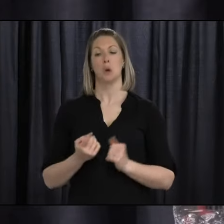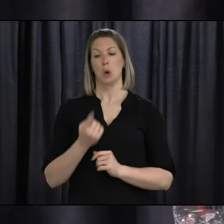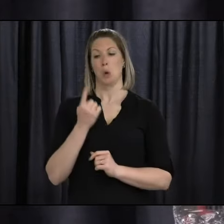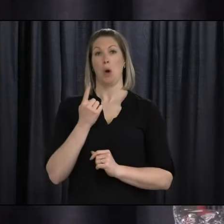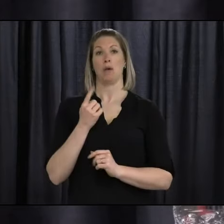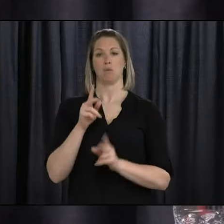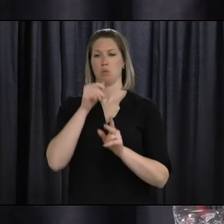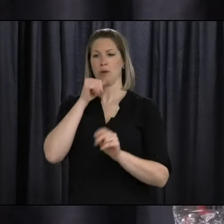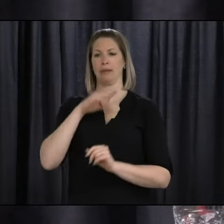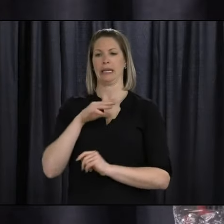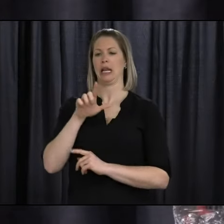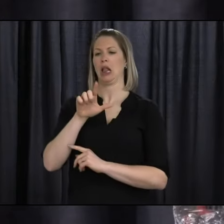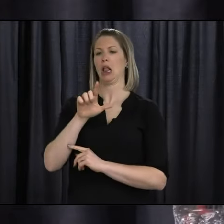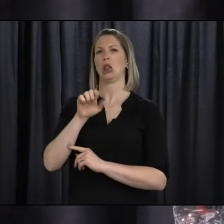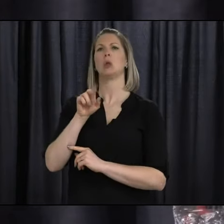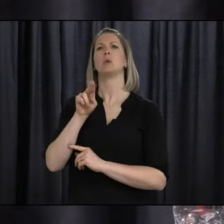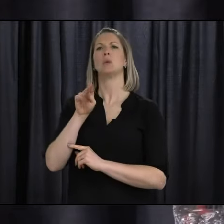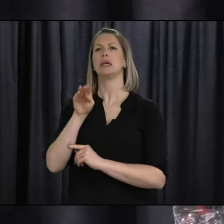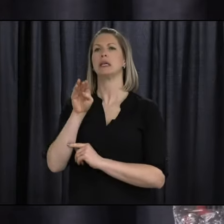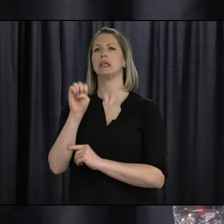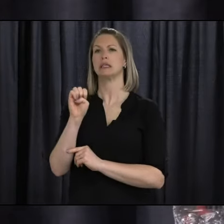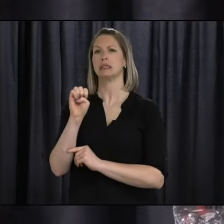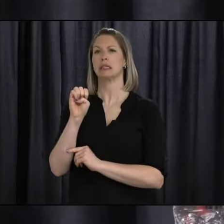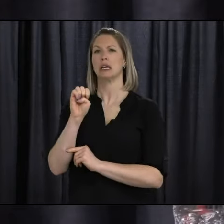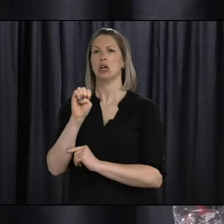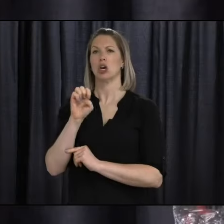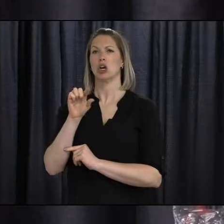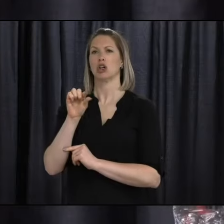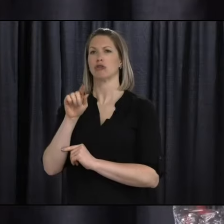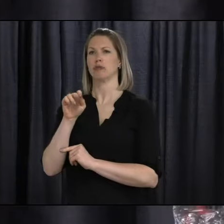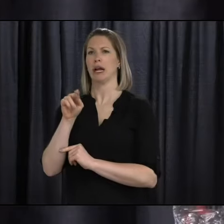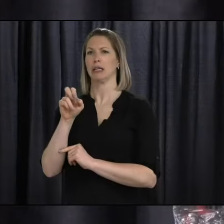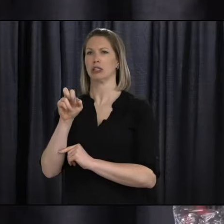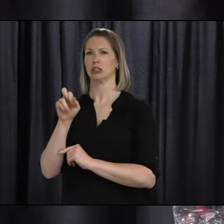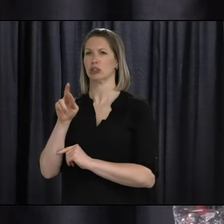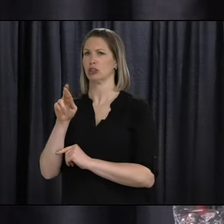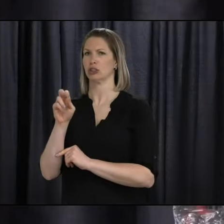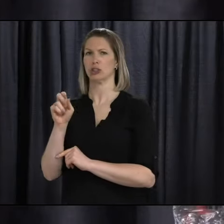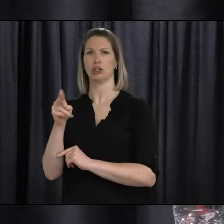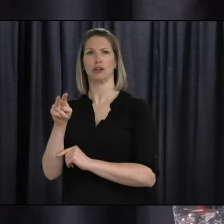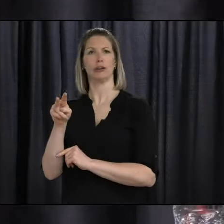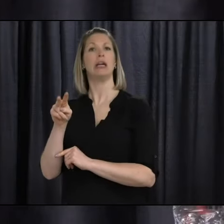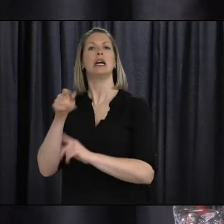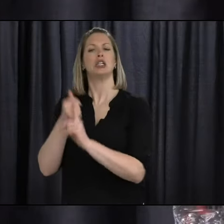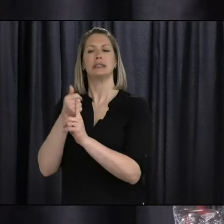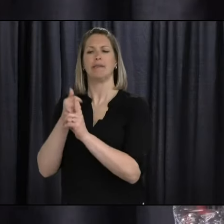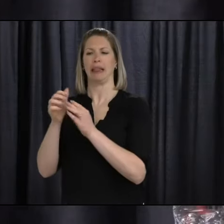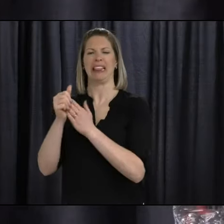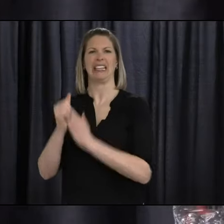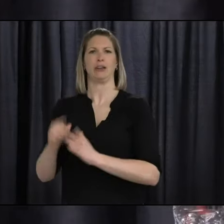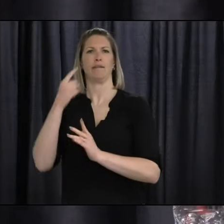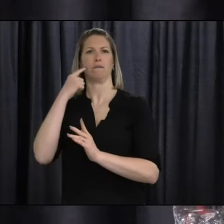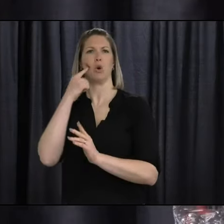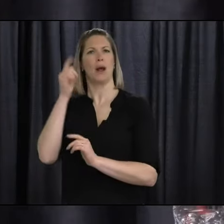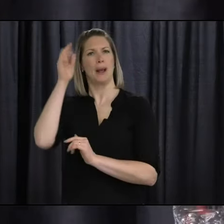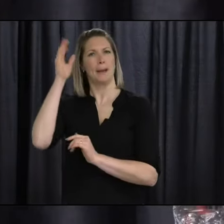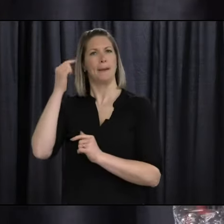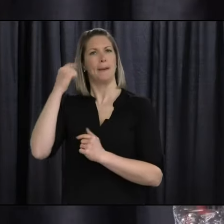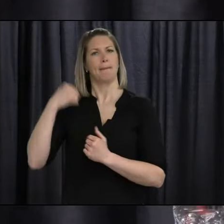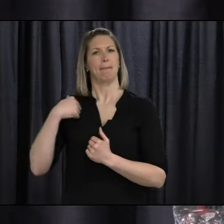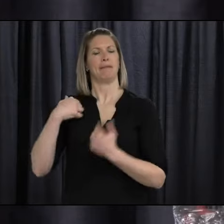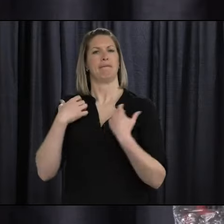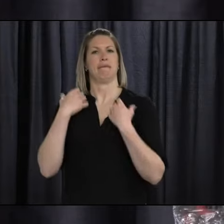excellent. Louise has done a grand job. The Premier has also referenced how it's nearly 3 years now since Towards